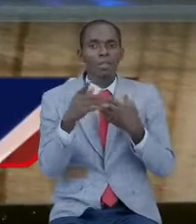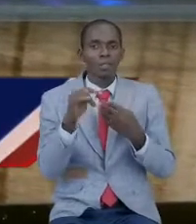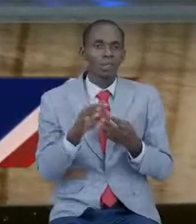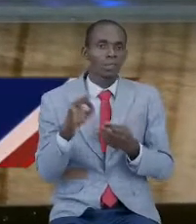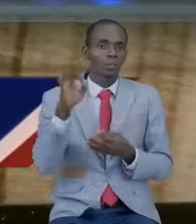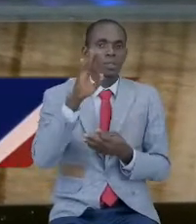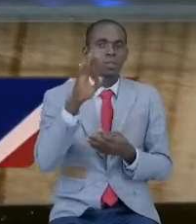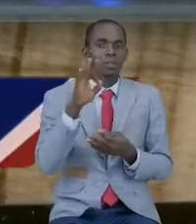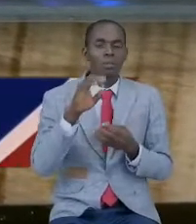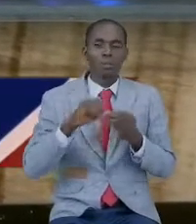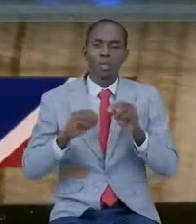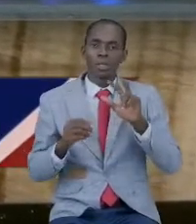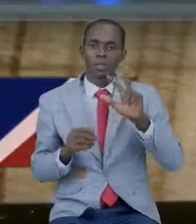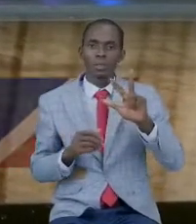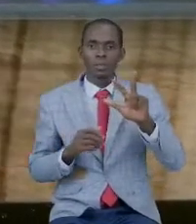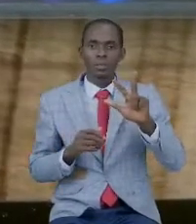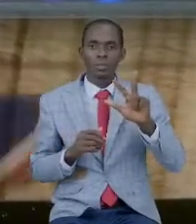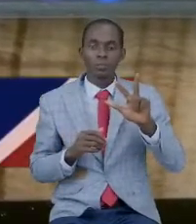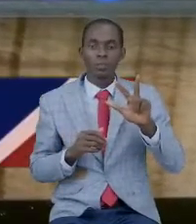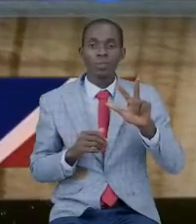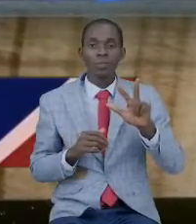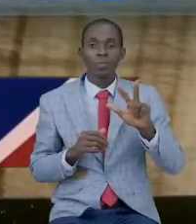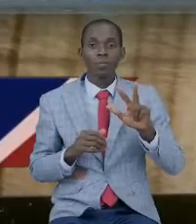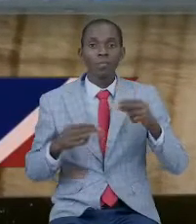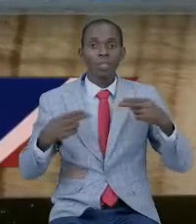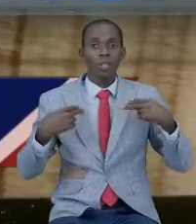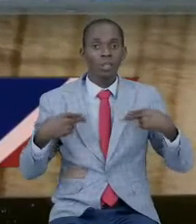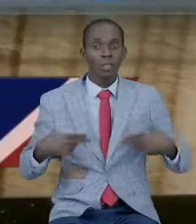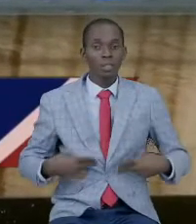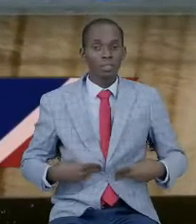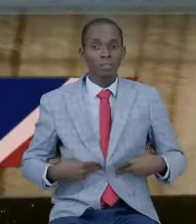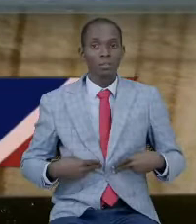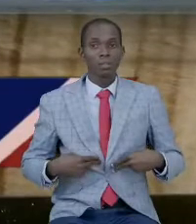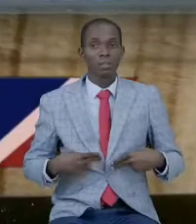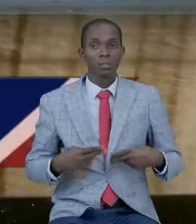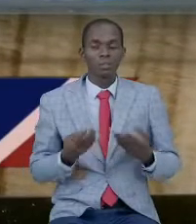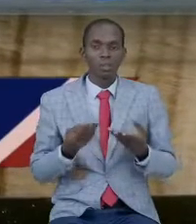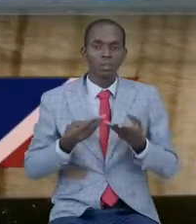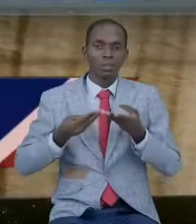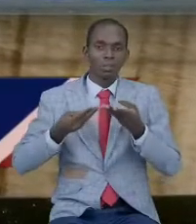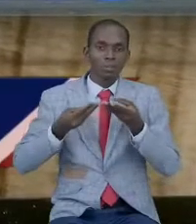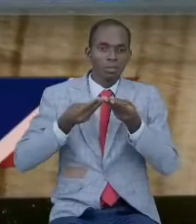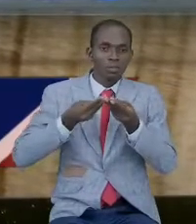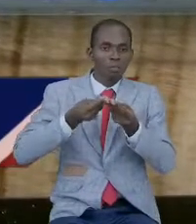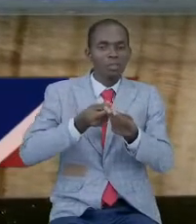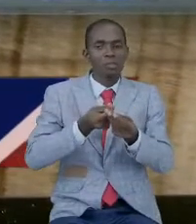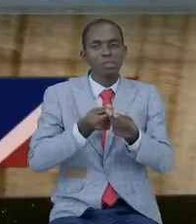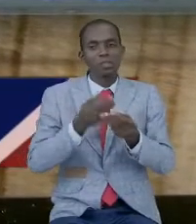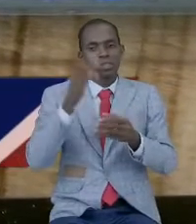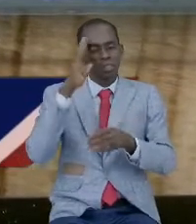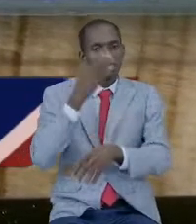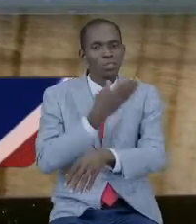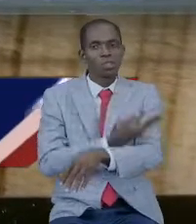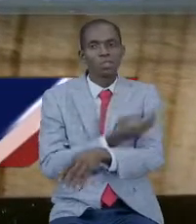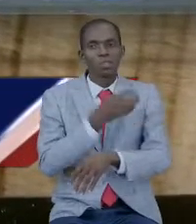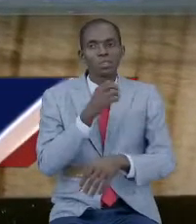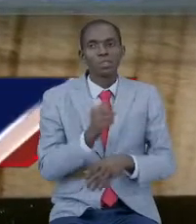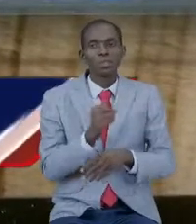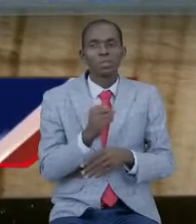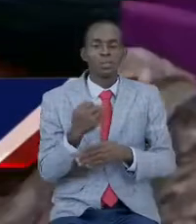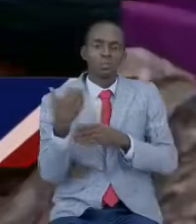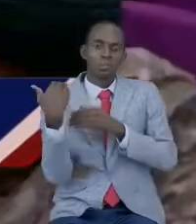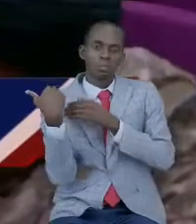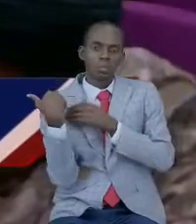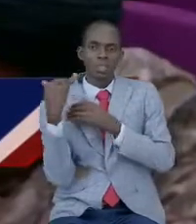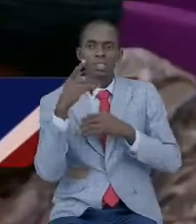Number three, nourished sons bearing the fruit of the Spirit. Look